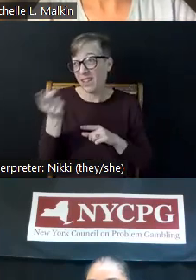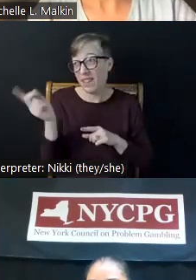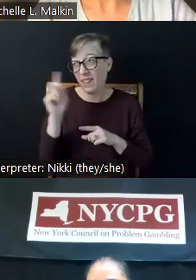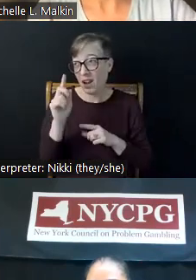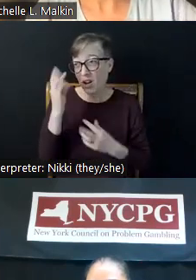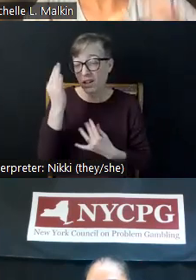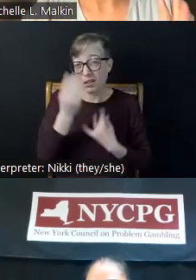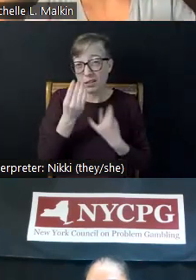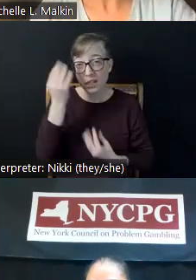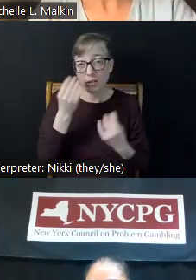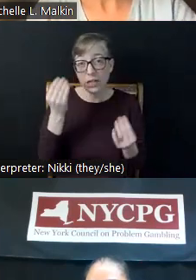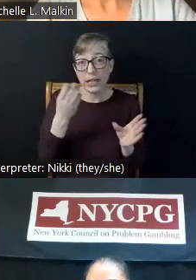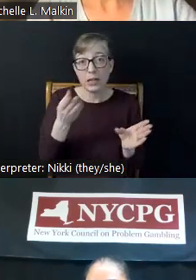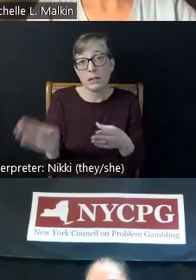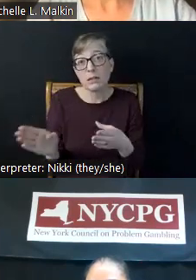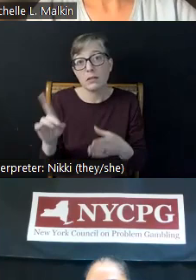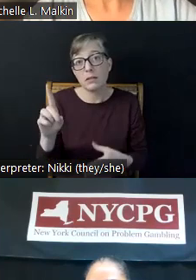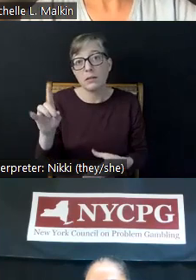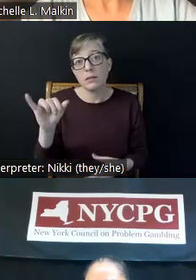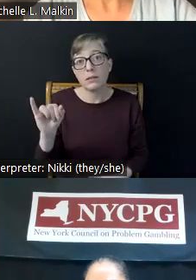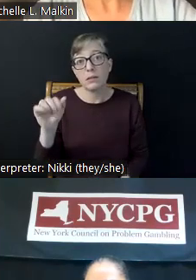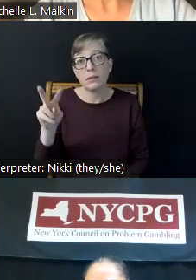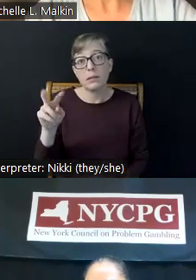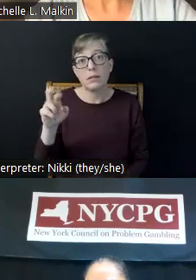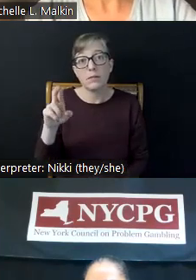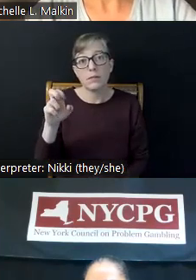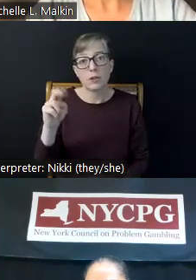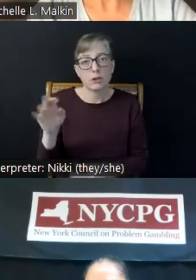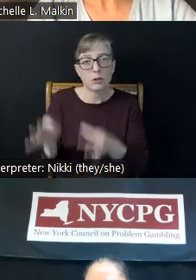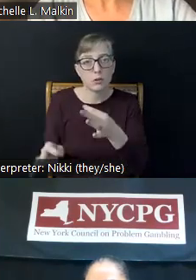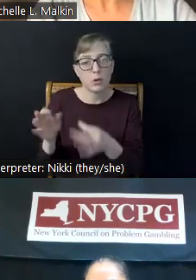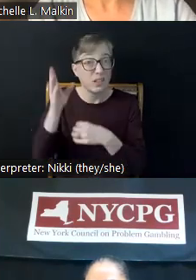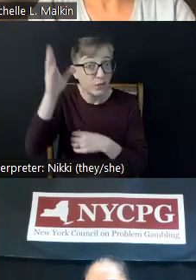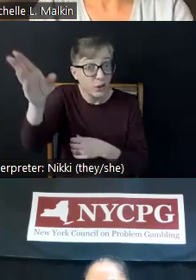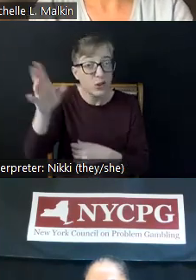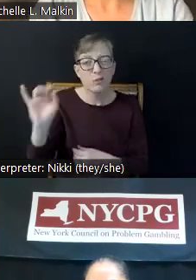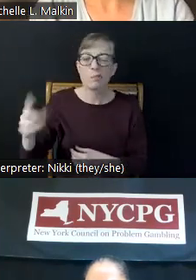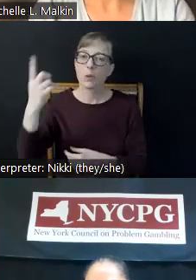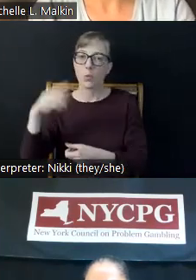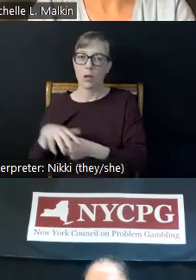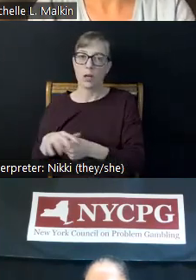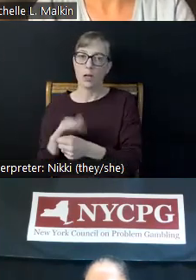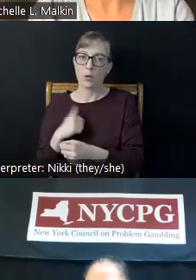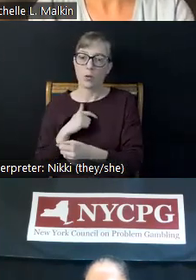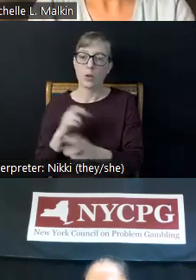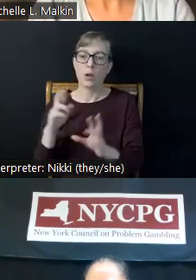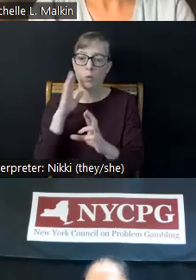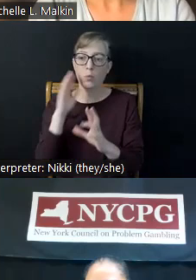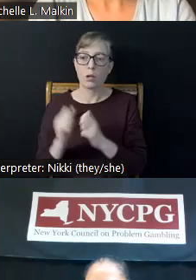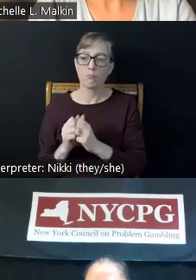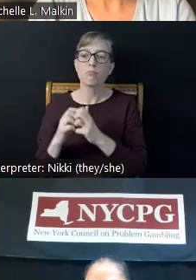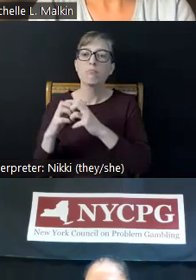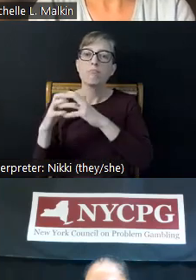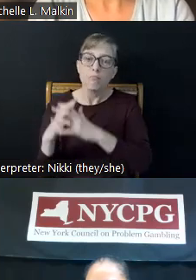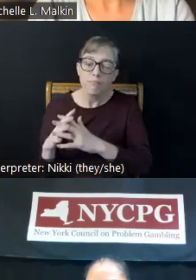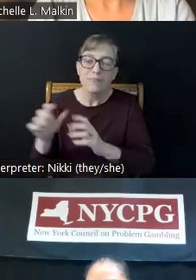of court in the future. They're one of the jurisdictions that we're hoping will form these types of